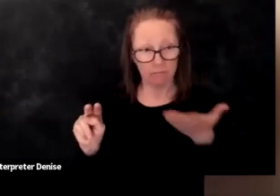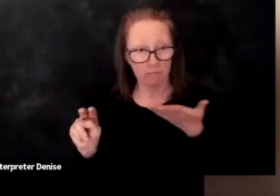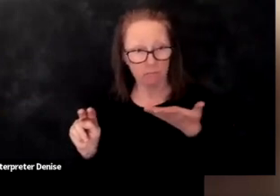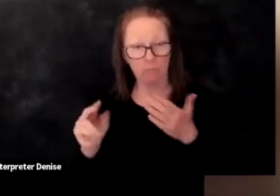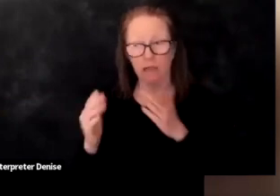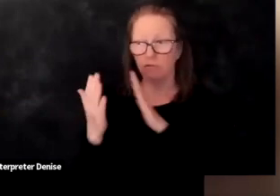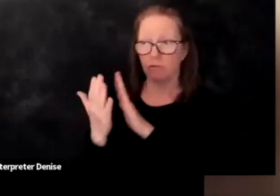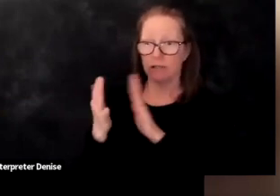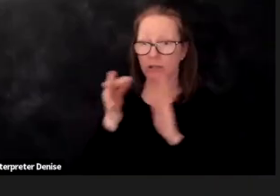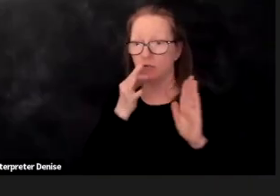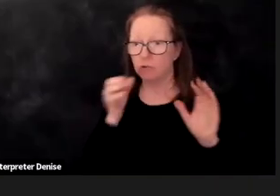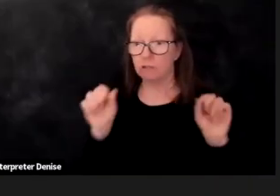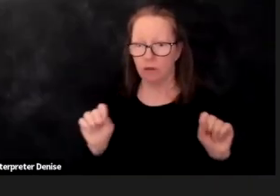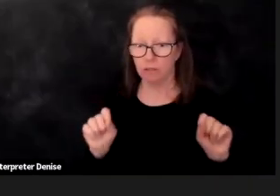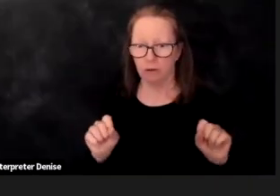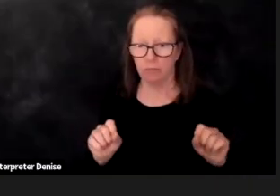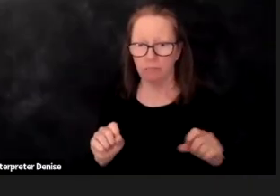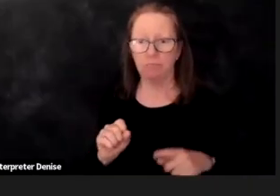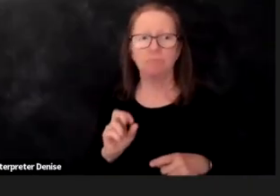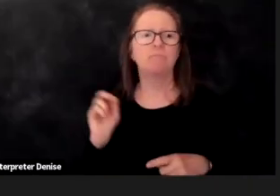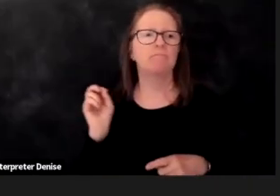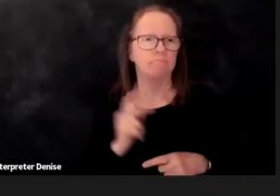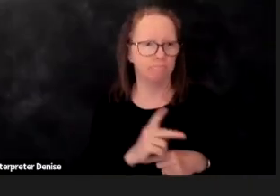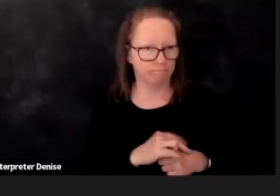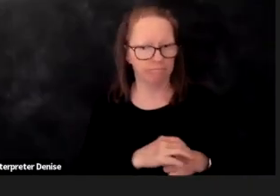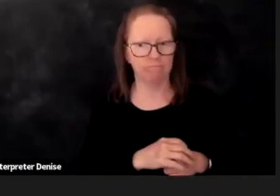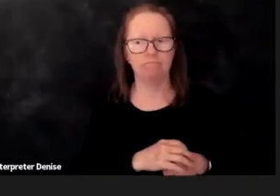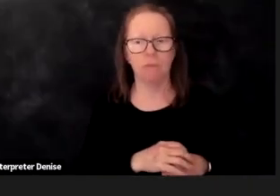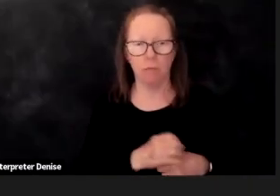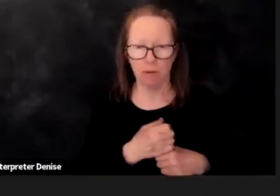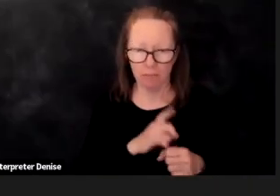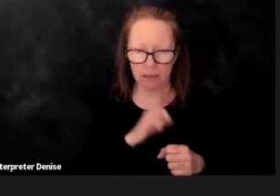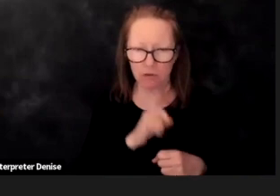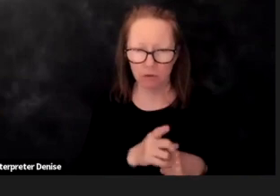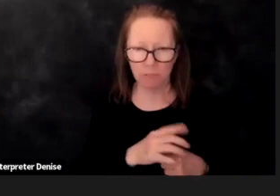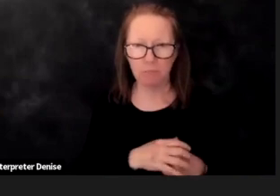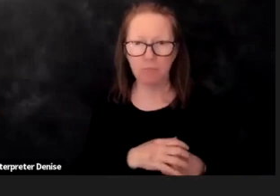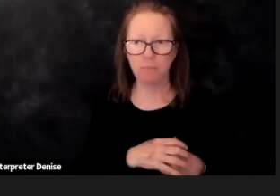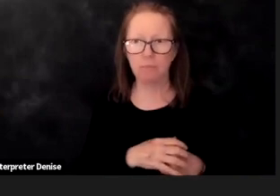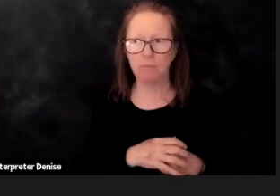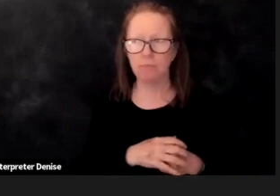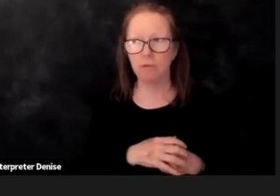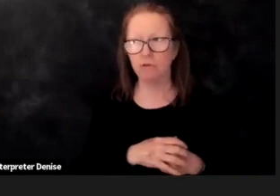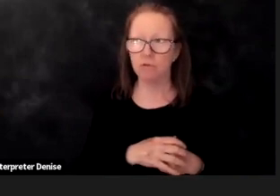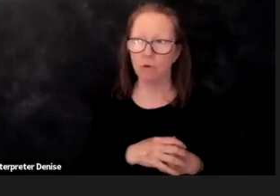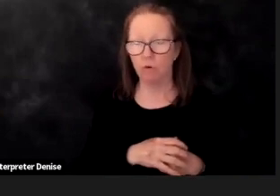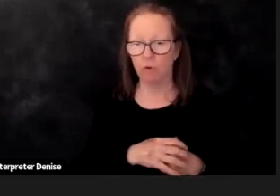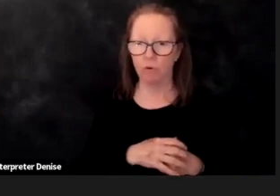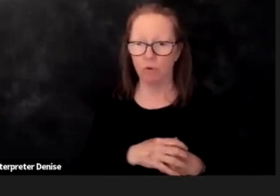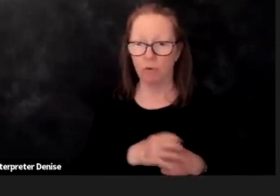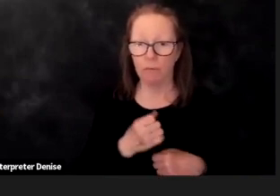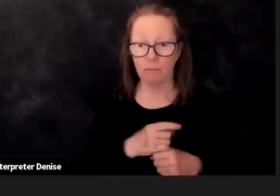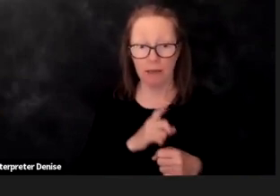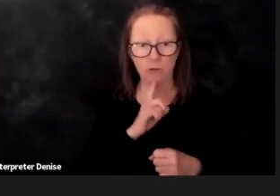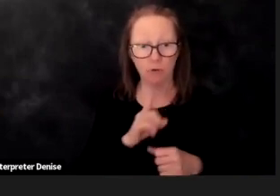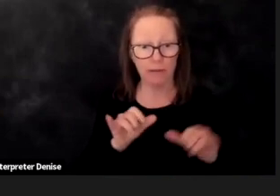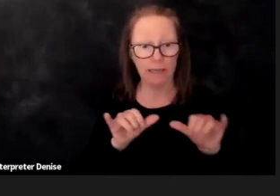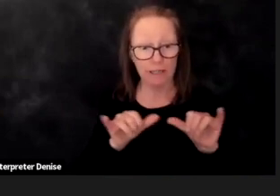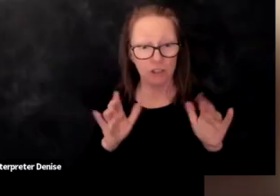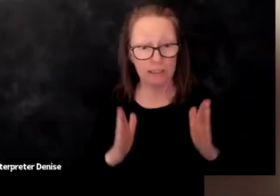possible. Okay. Well, I just wanted to make sure. So, but perhaps we'll make sure that engineer comes out every